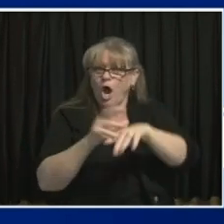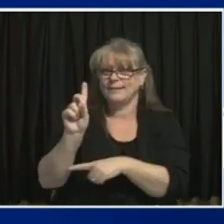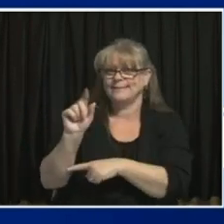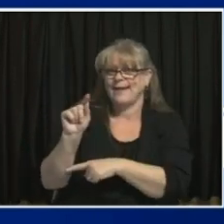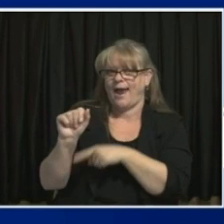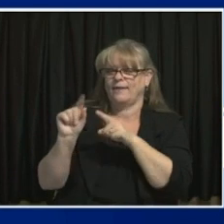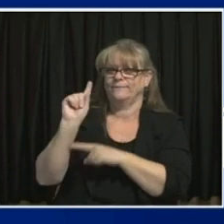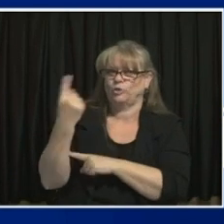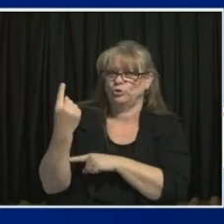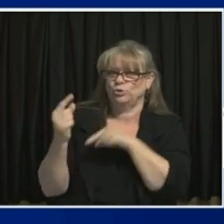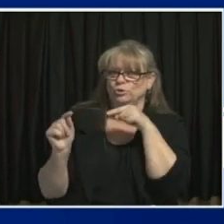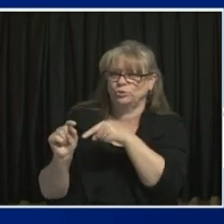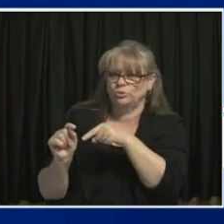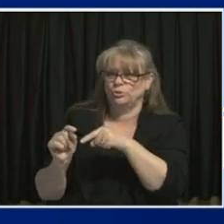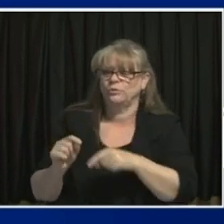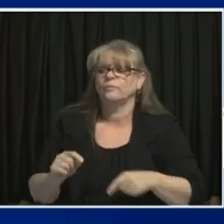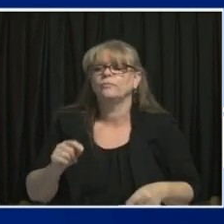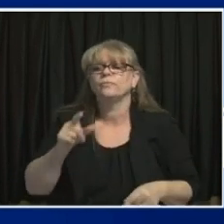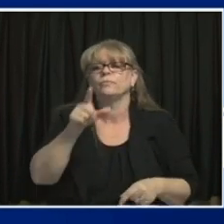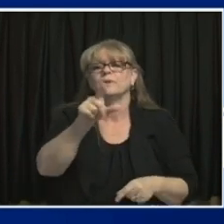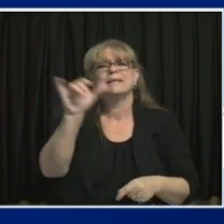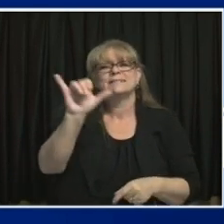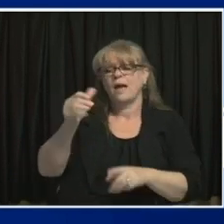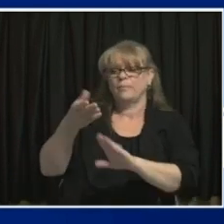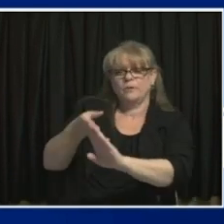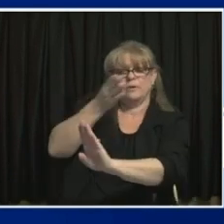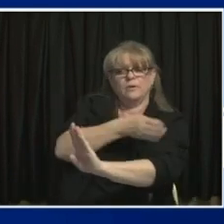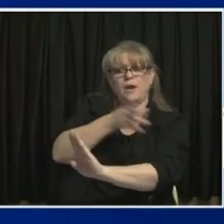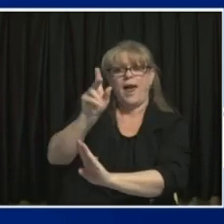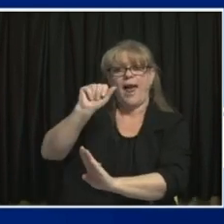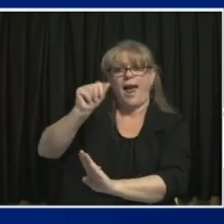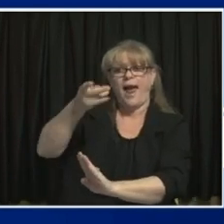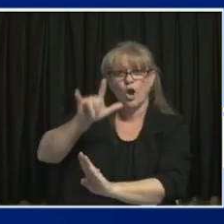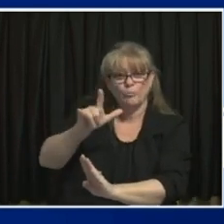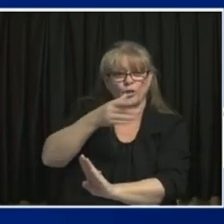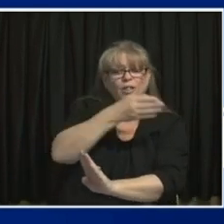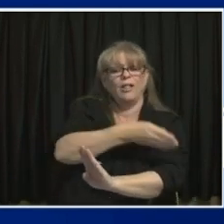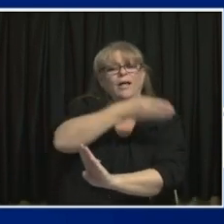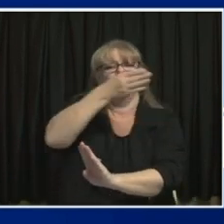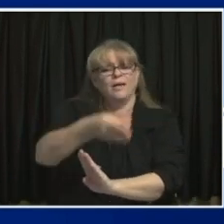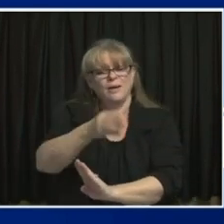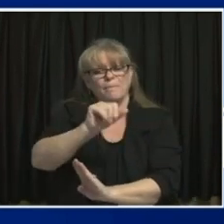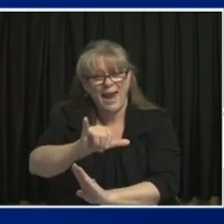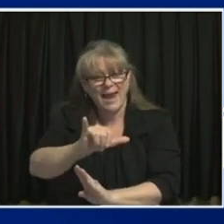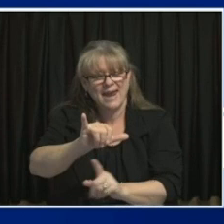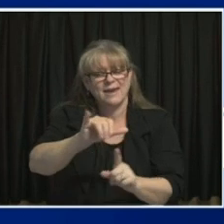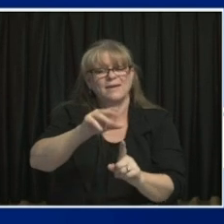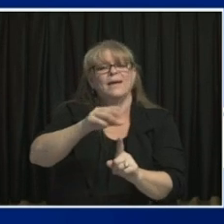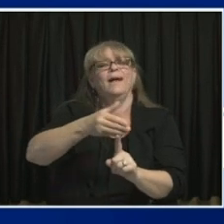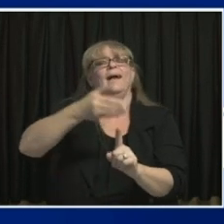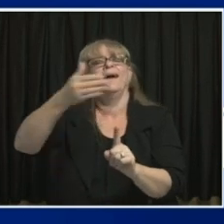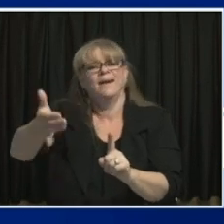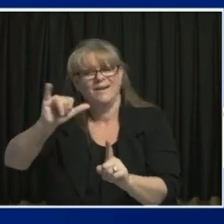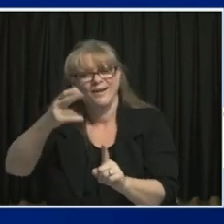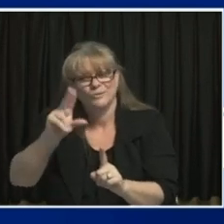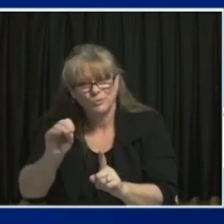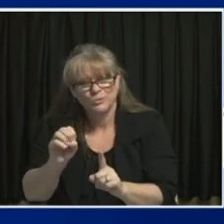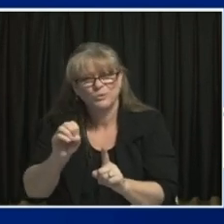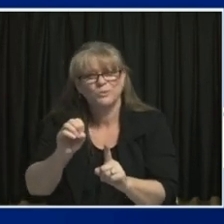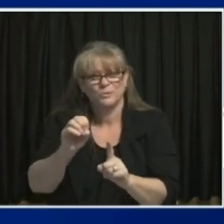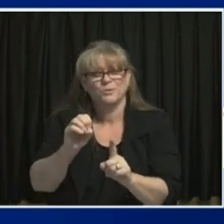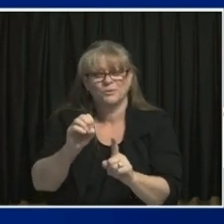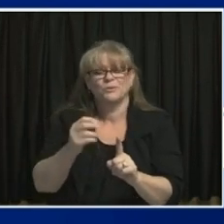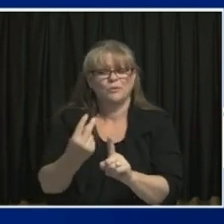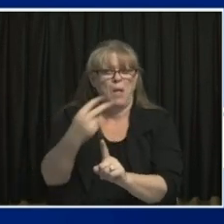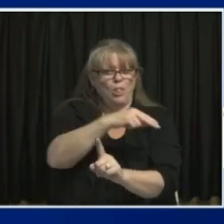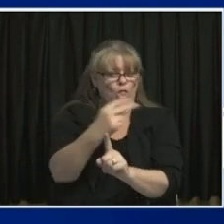May in late April, we plan to give as accurate a picture as we can of June in late May. Always subject to change and